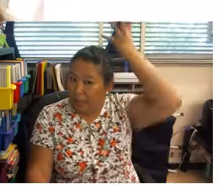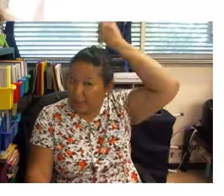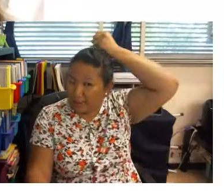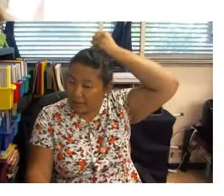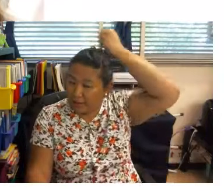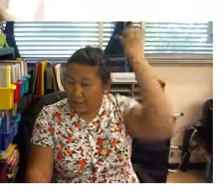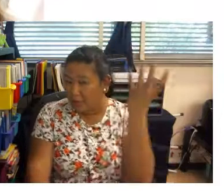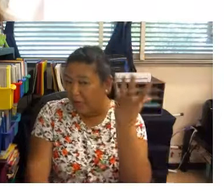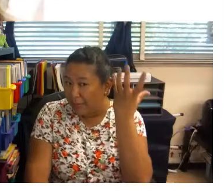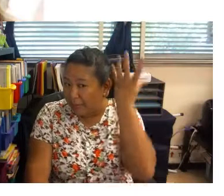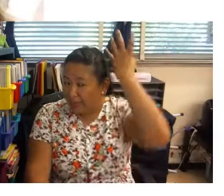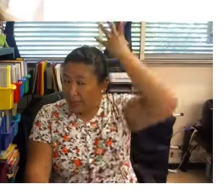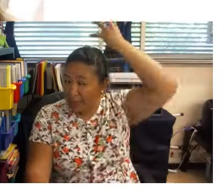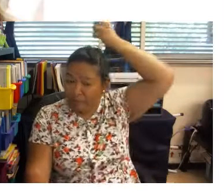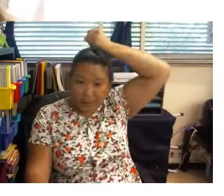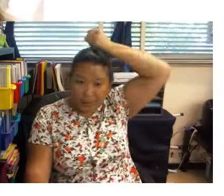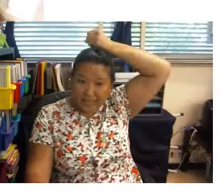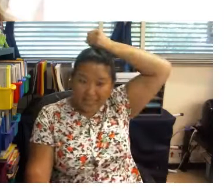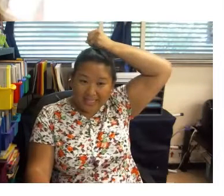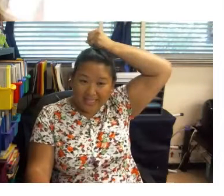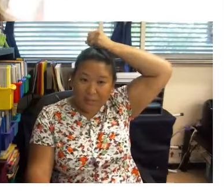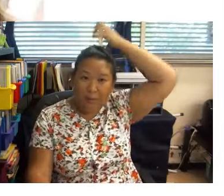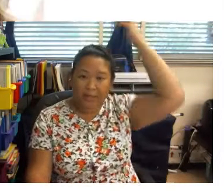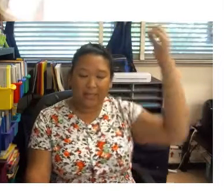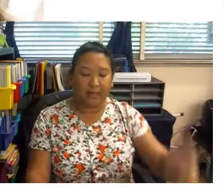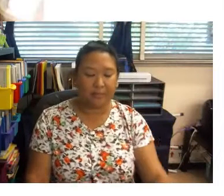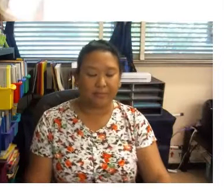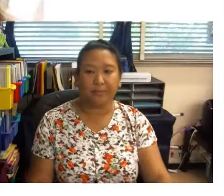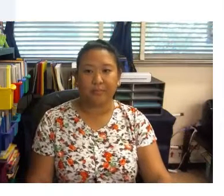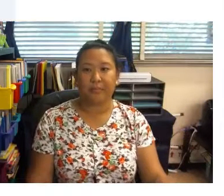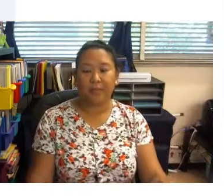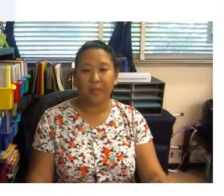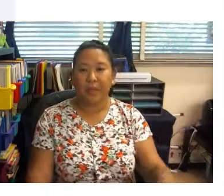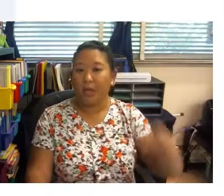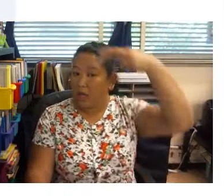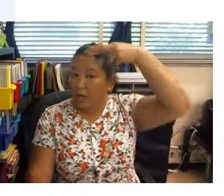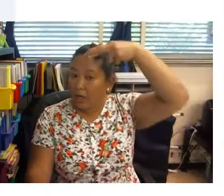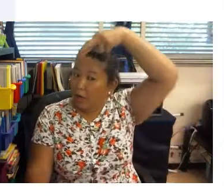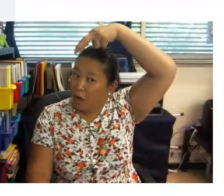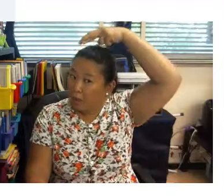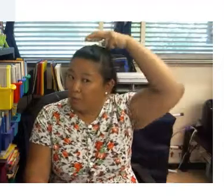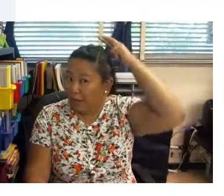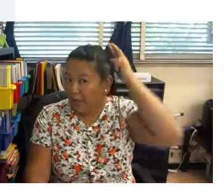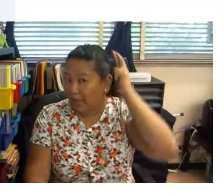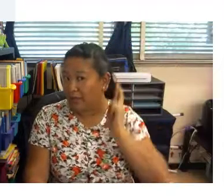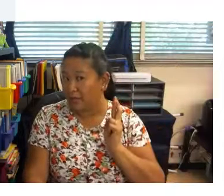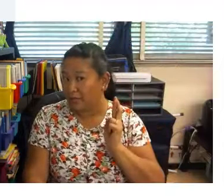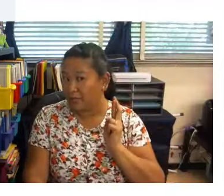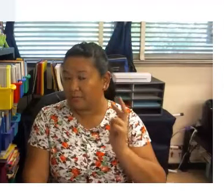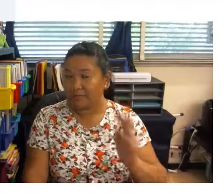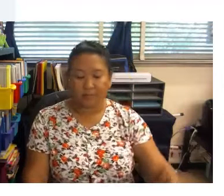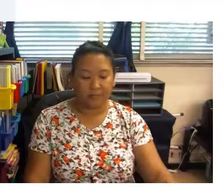a ponytail, so you grab it and comes an S, a ponytail, an R,